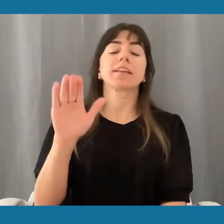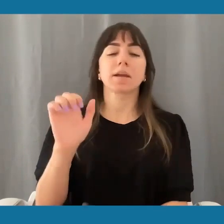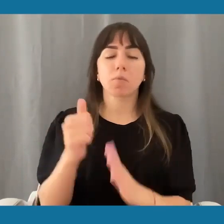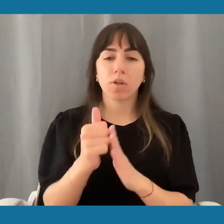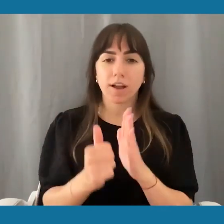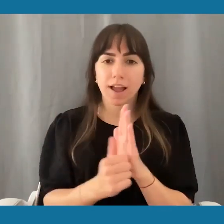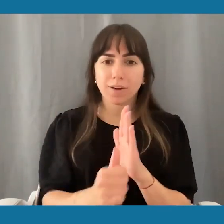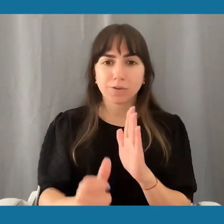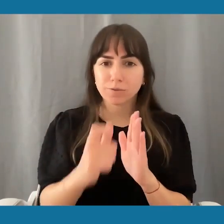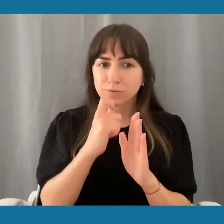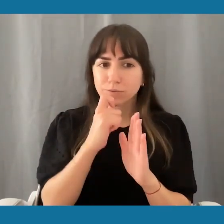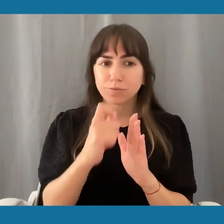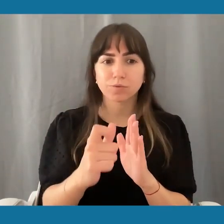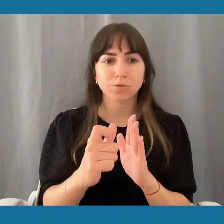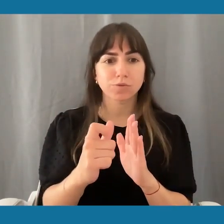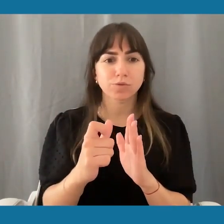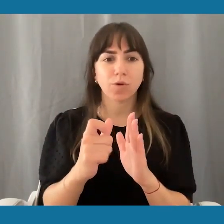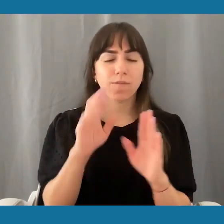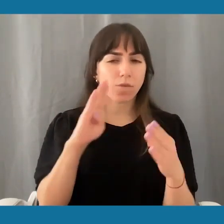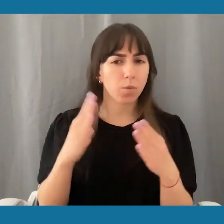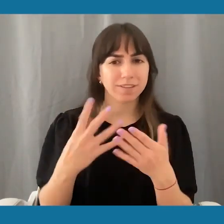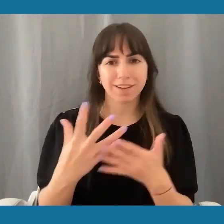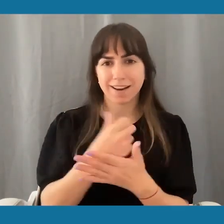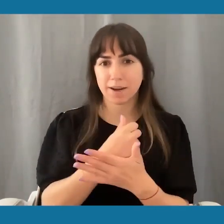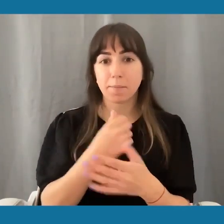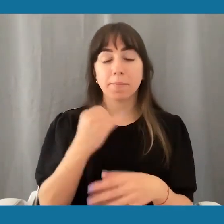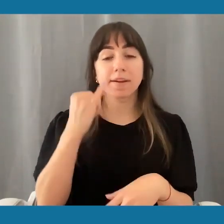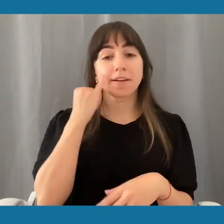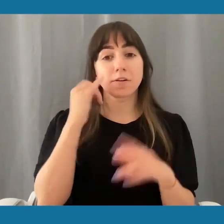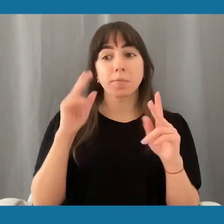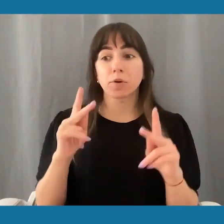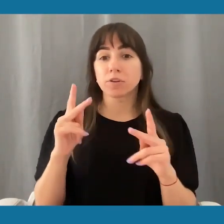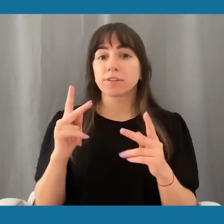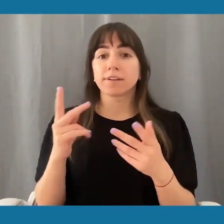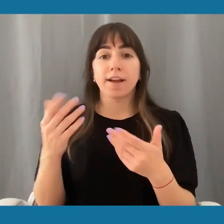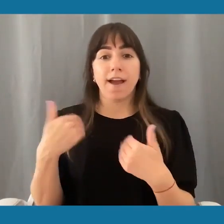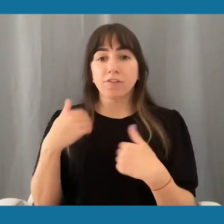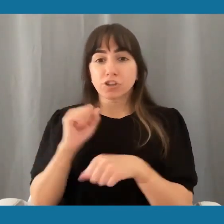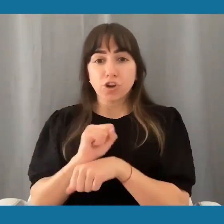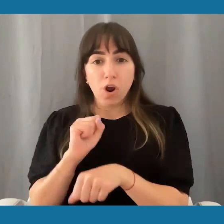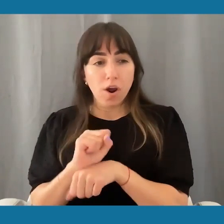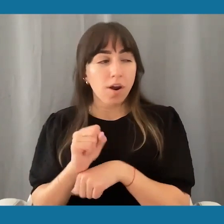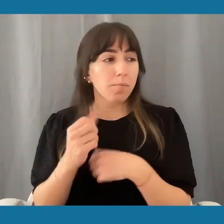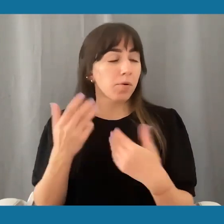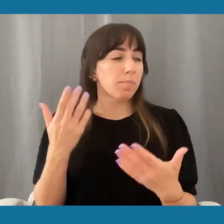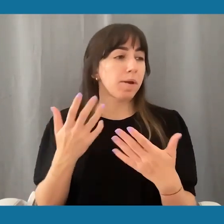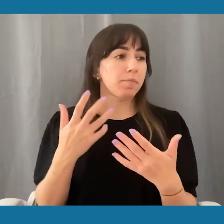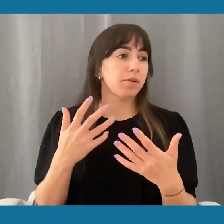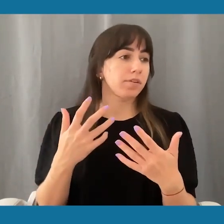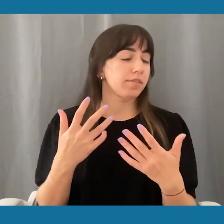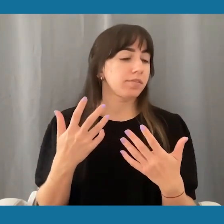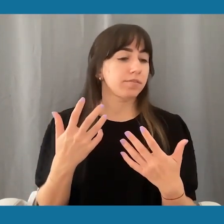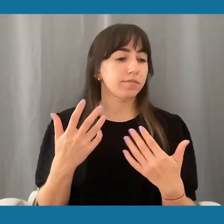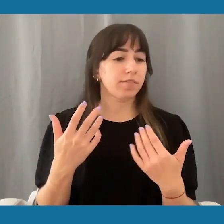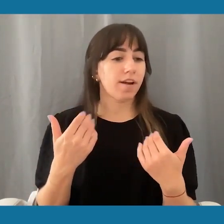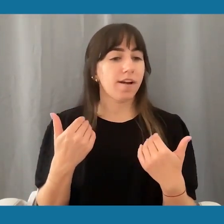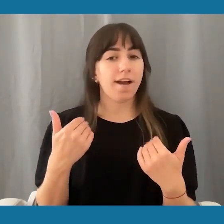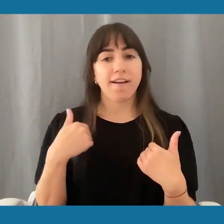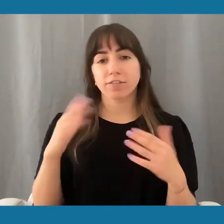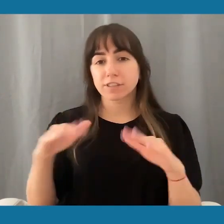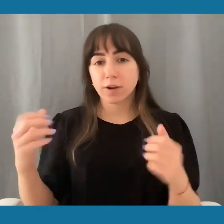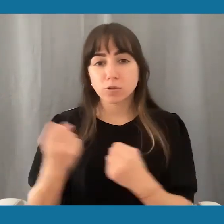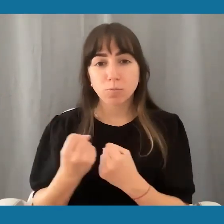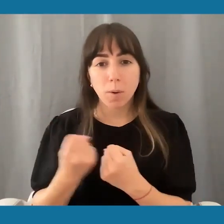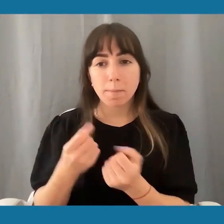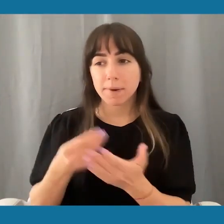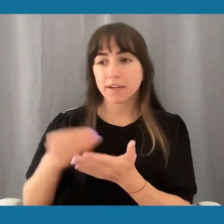they were receiving unearned income like child support, if those funds were directly deposited into ABLE account, they would still count as